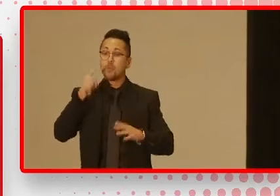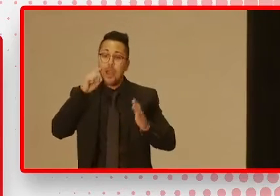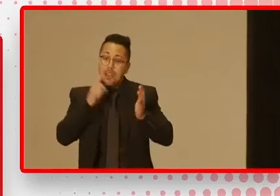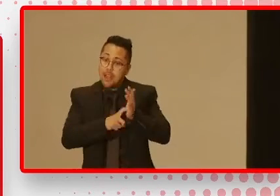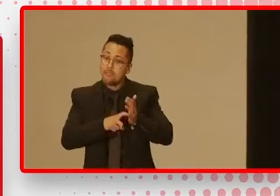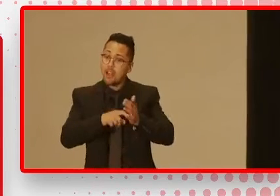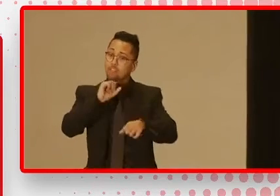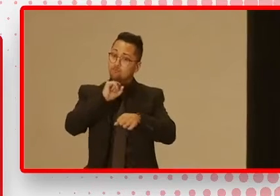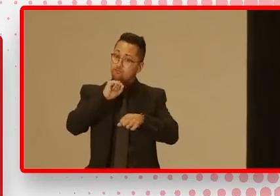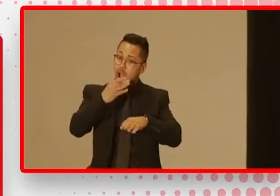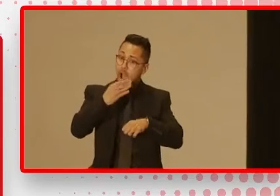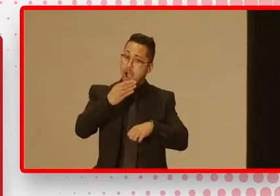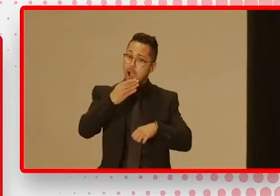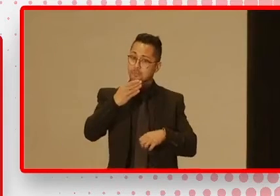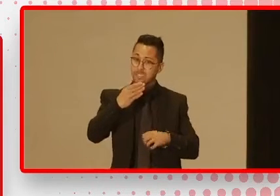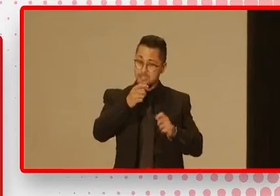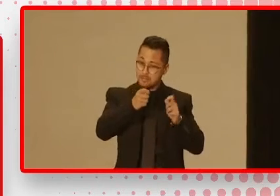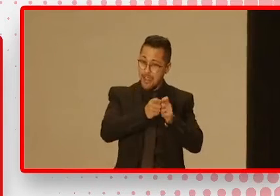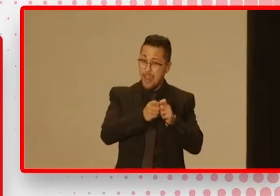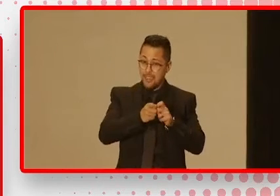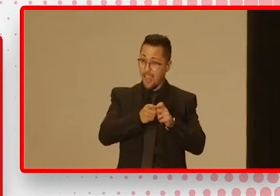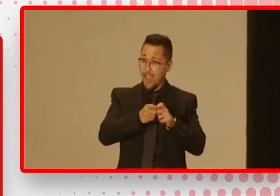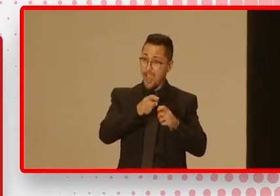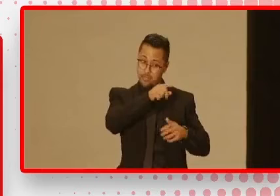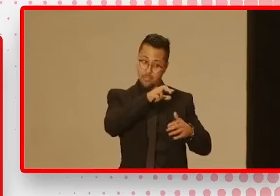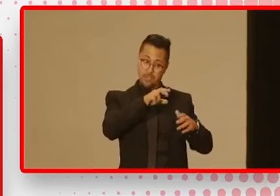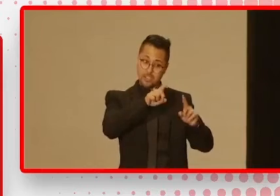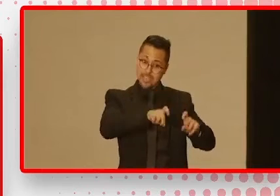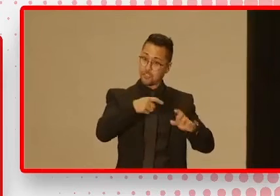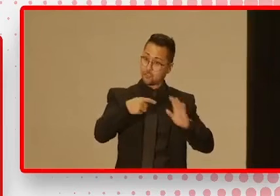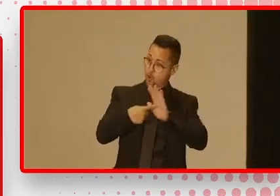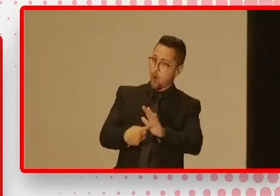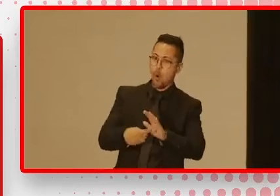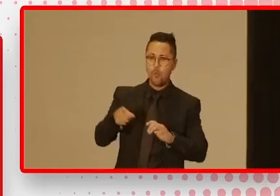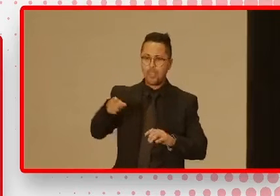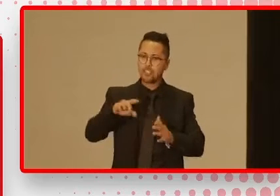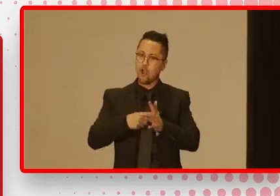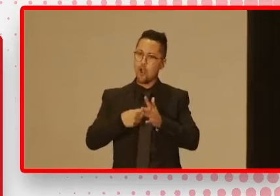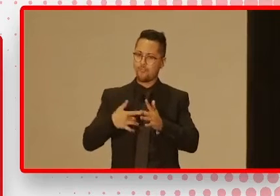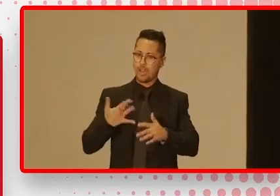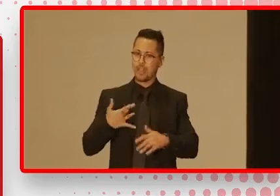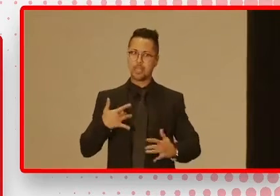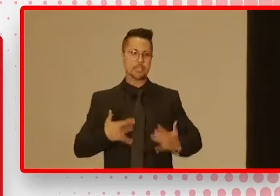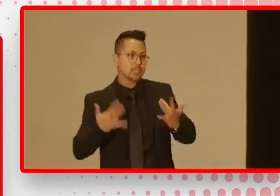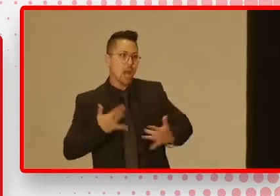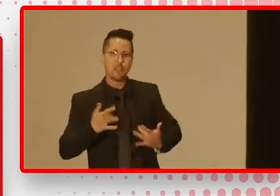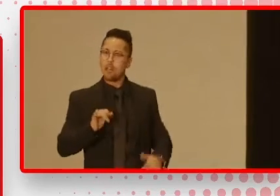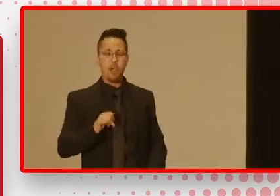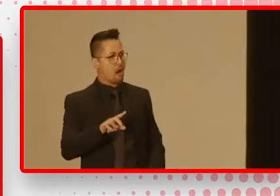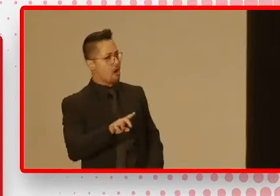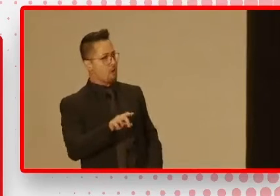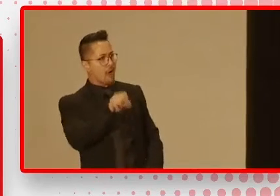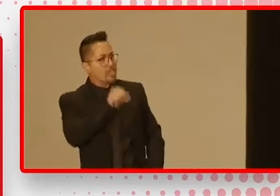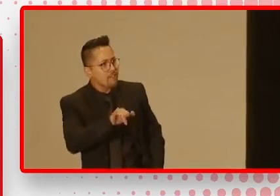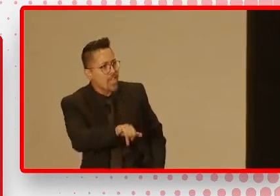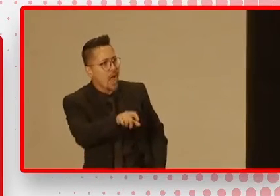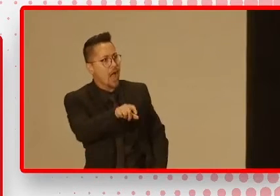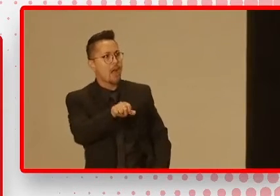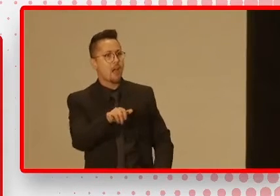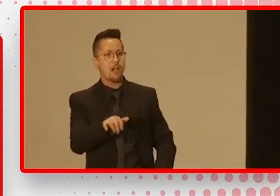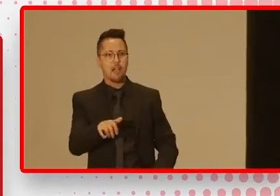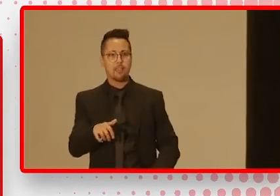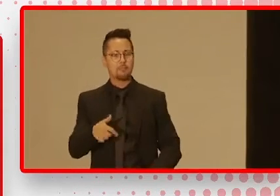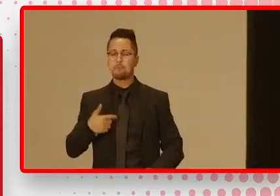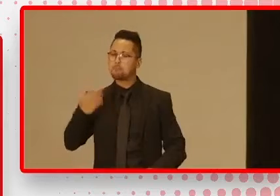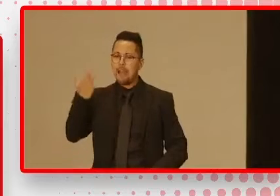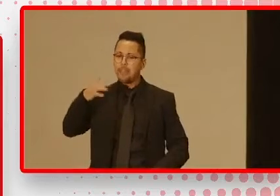evaluation identified, they get excited, because they're like, I love that, but they weren't exposed